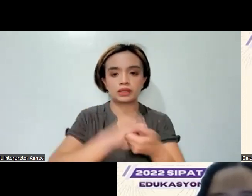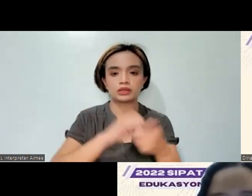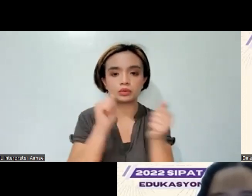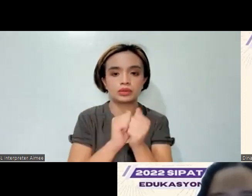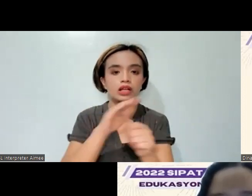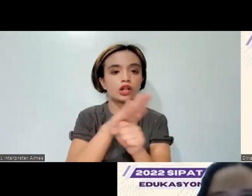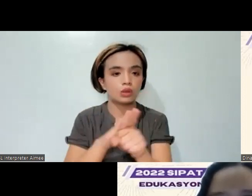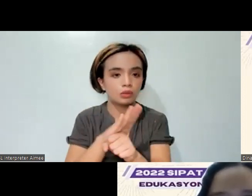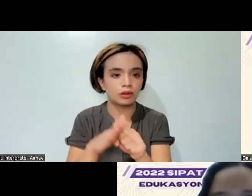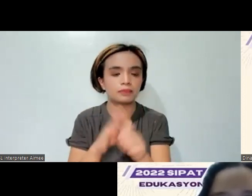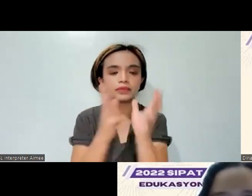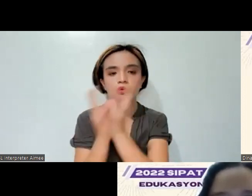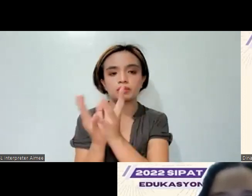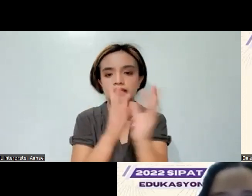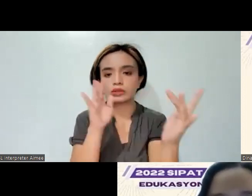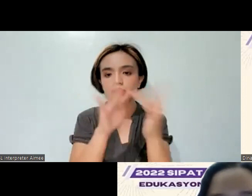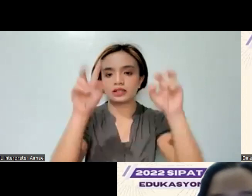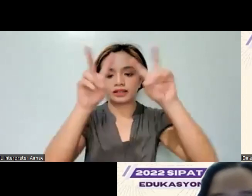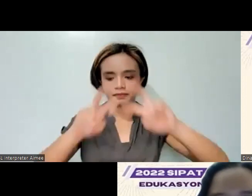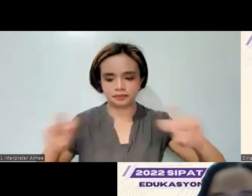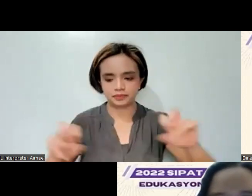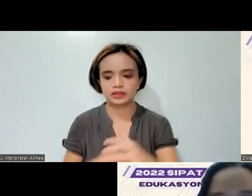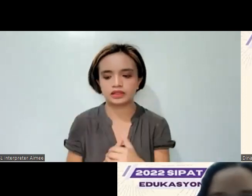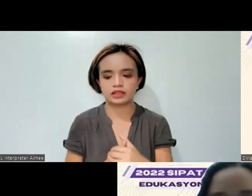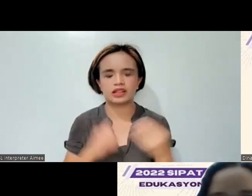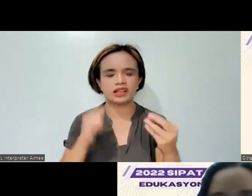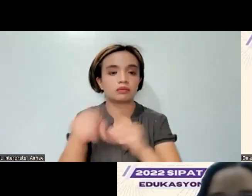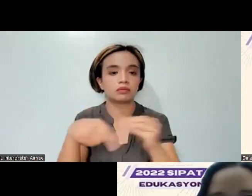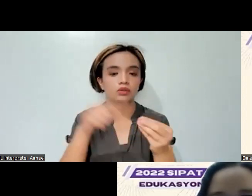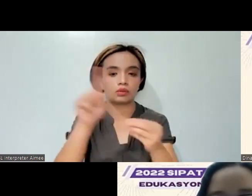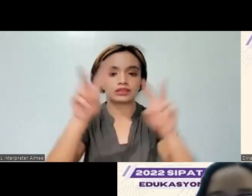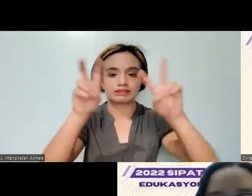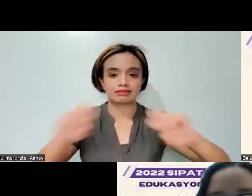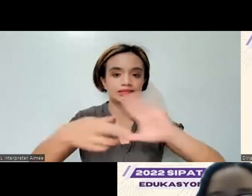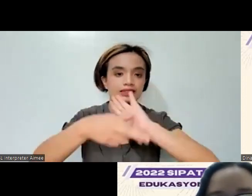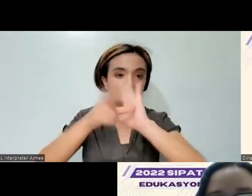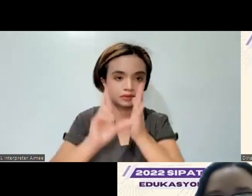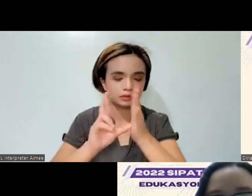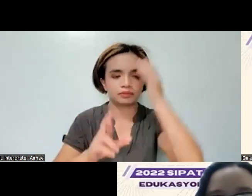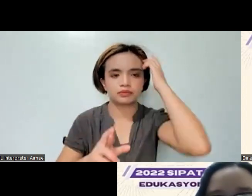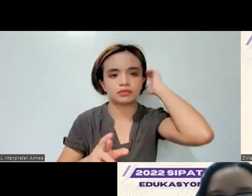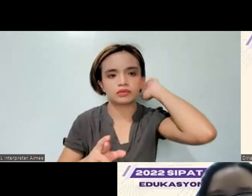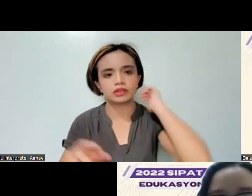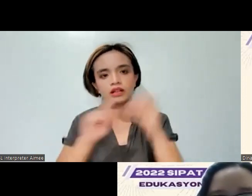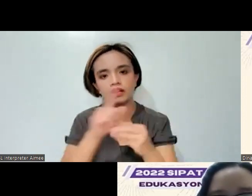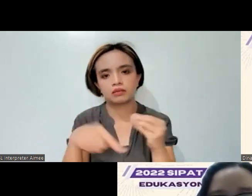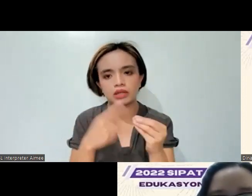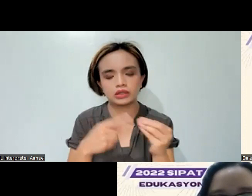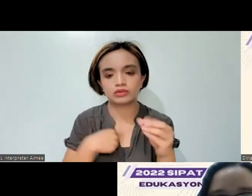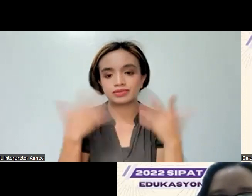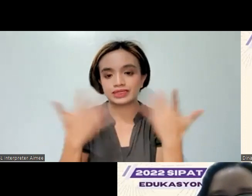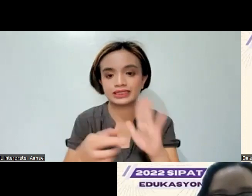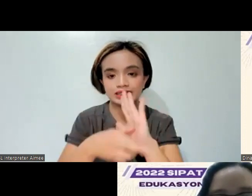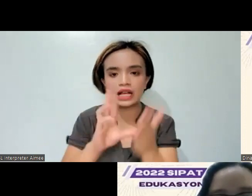to conduct the research in terms of the studies that we reviewed. At least in terms of the studies that I reviewed, I